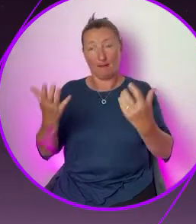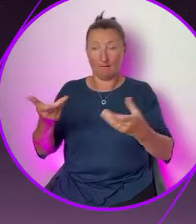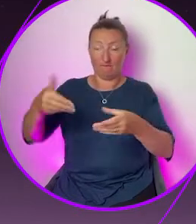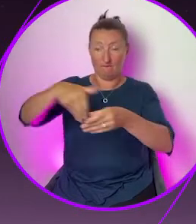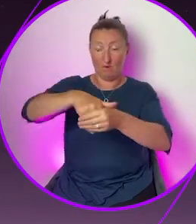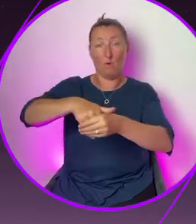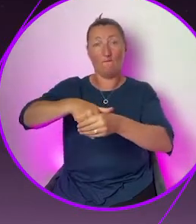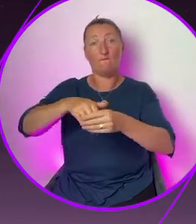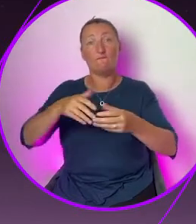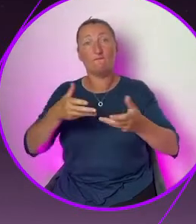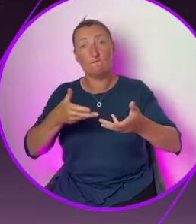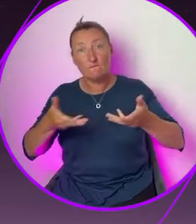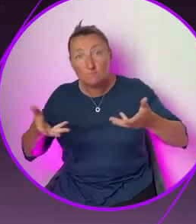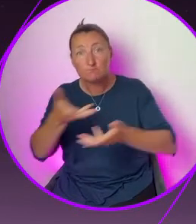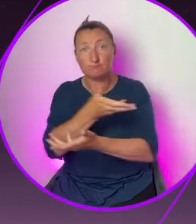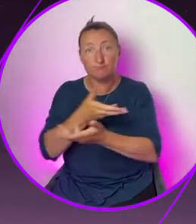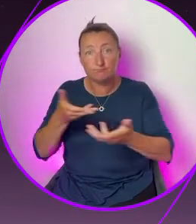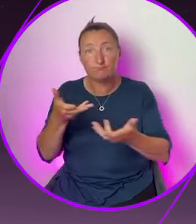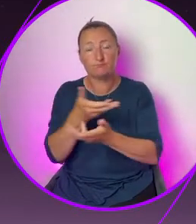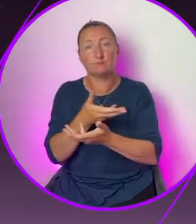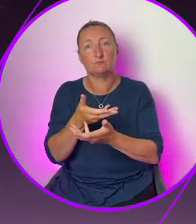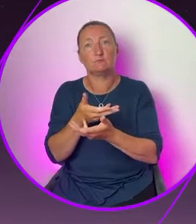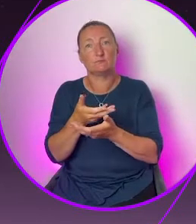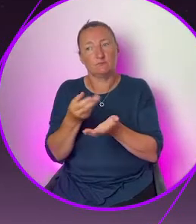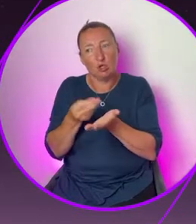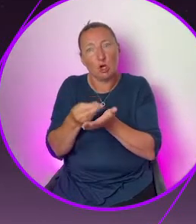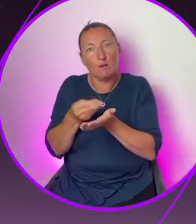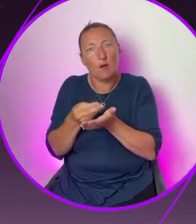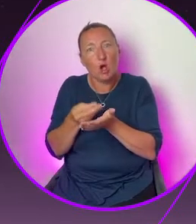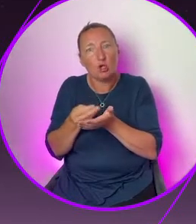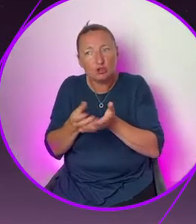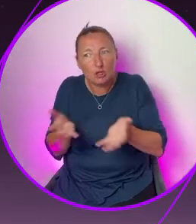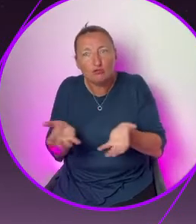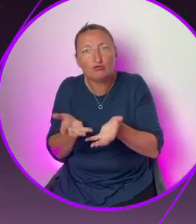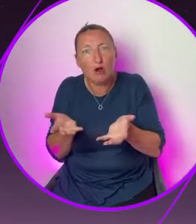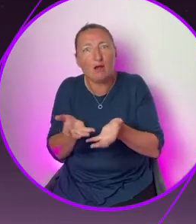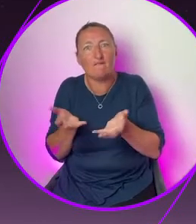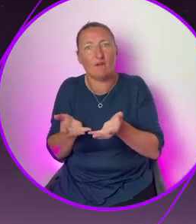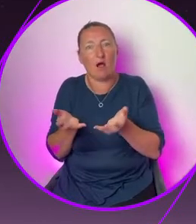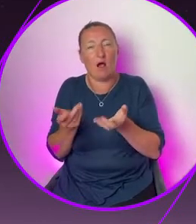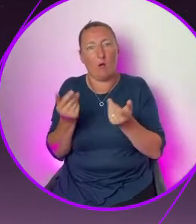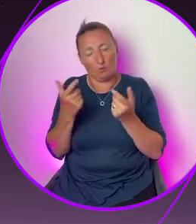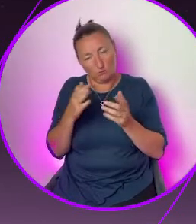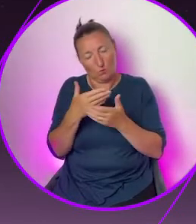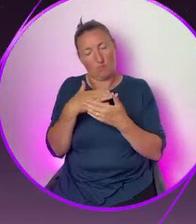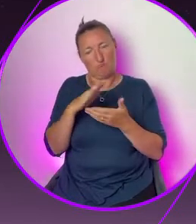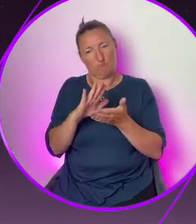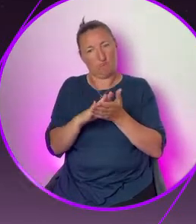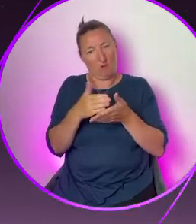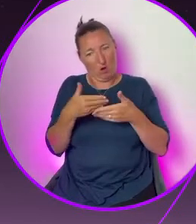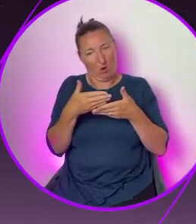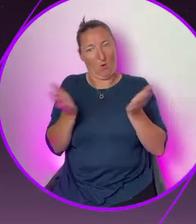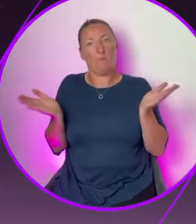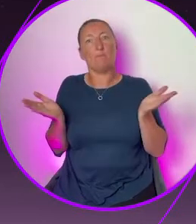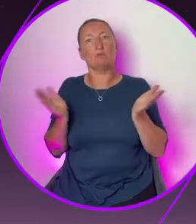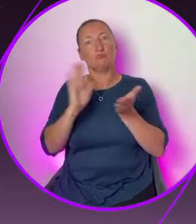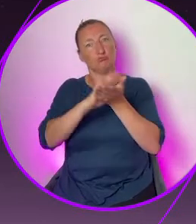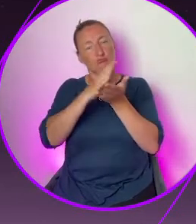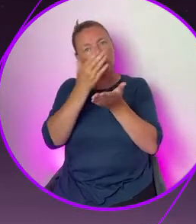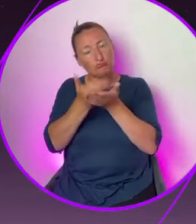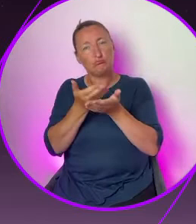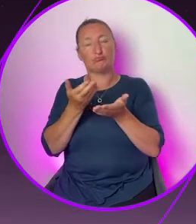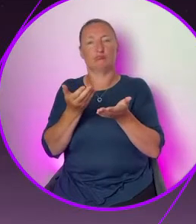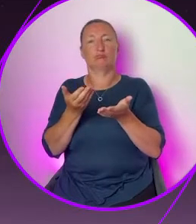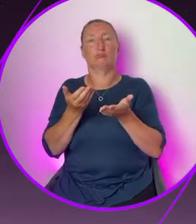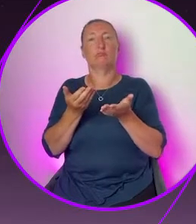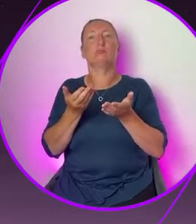these commercial drivers are sort of portraying these new systems as open, transparent and accountable, and for there to